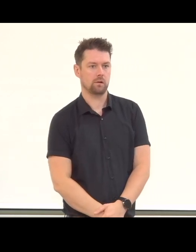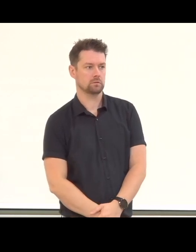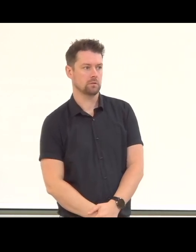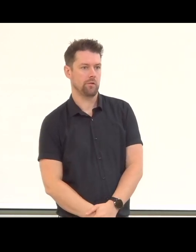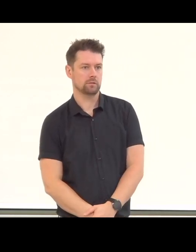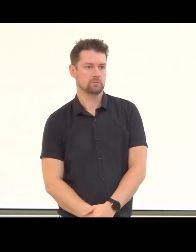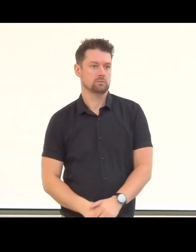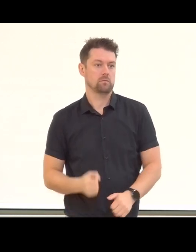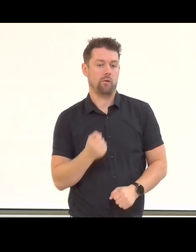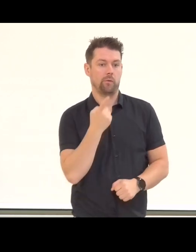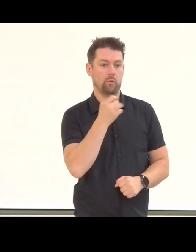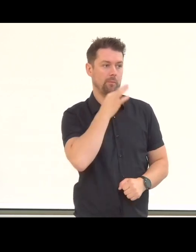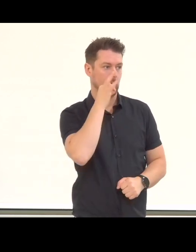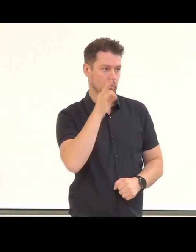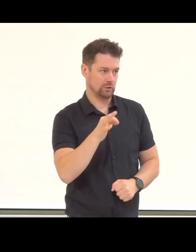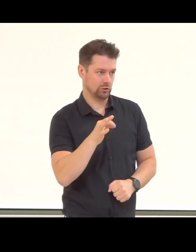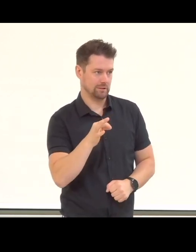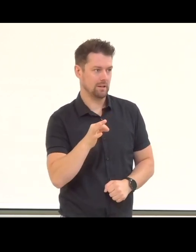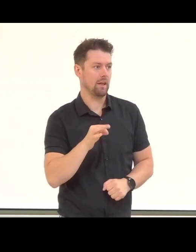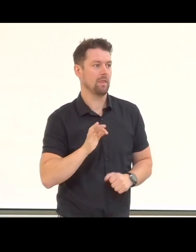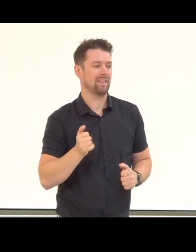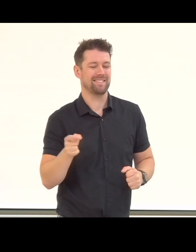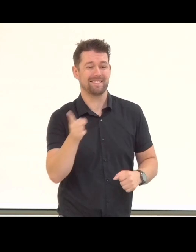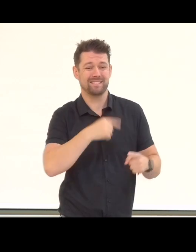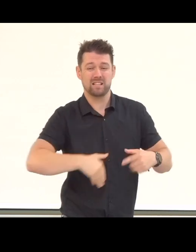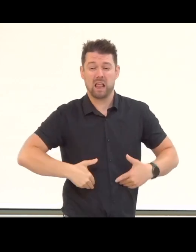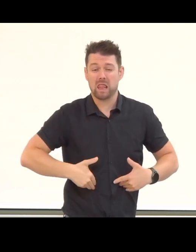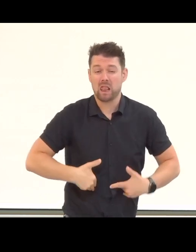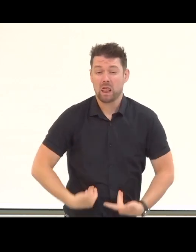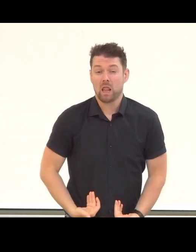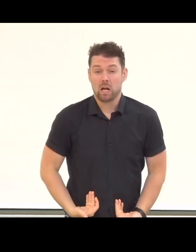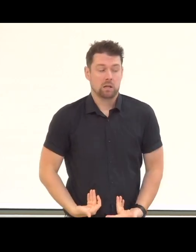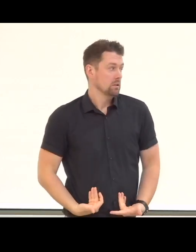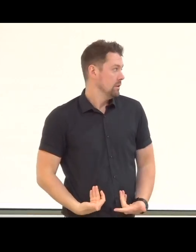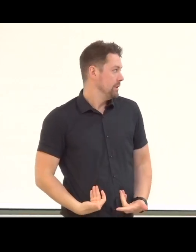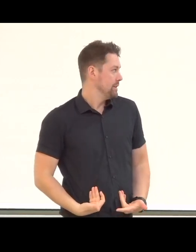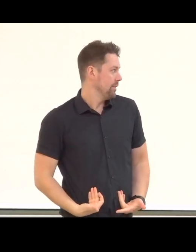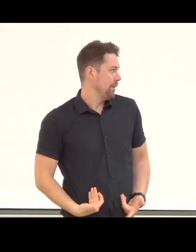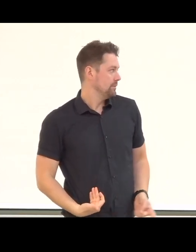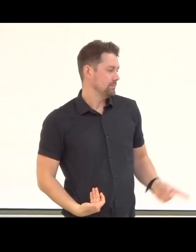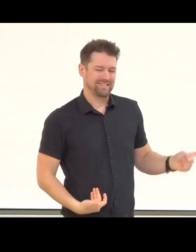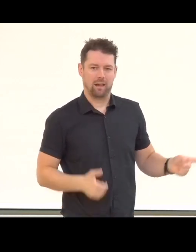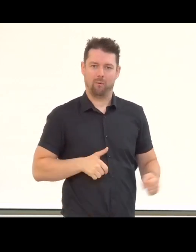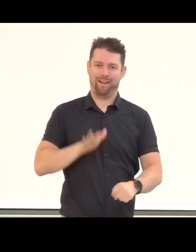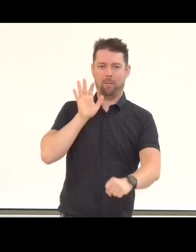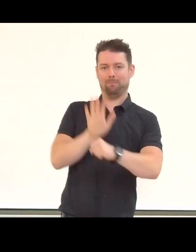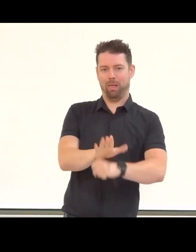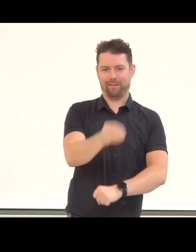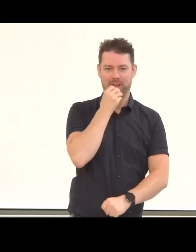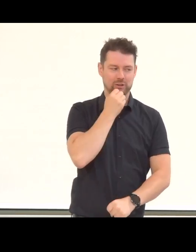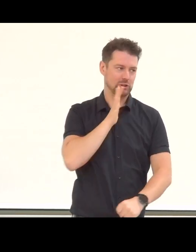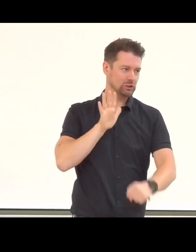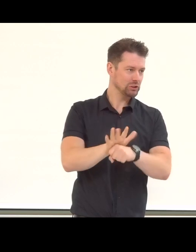think we have one final question, and then we're gonna wrap up. everybody's hungry and falling asleep. Yeah, Not because that's the it's problem. not We're interesting. standing between you and lunch. Yes, Exactly. you are. I